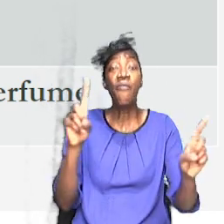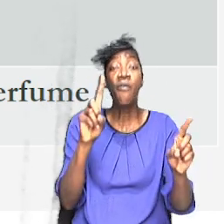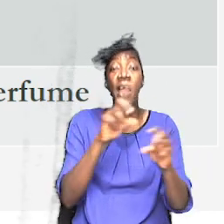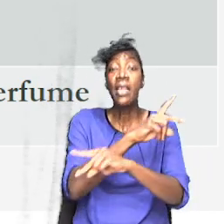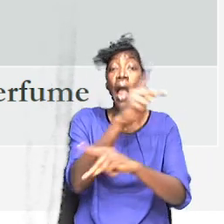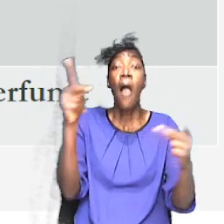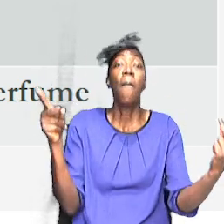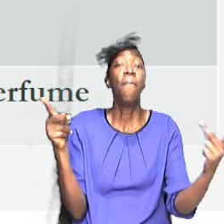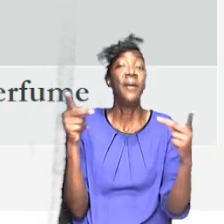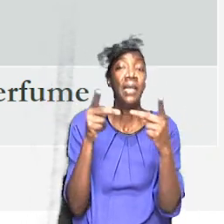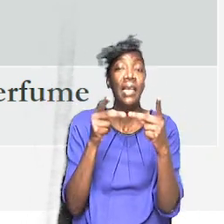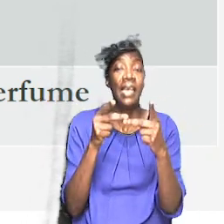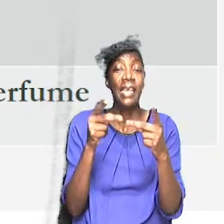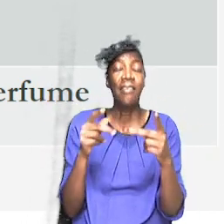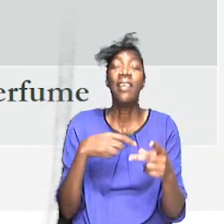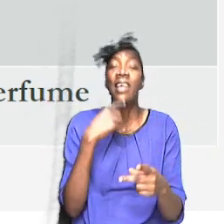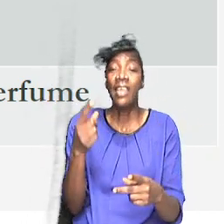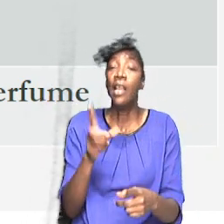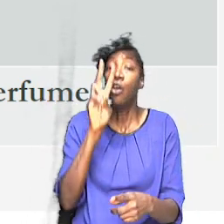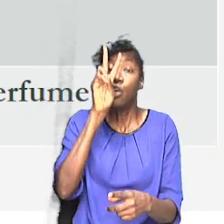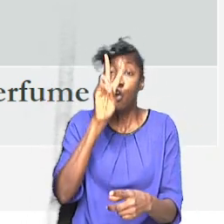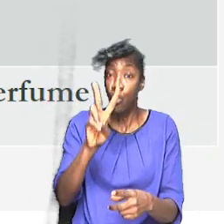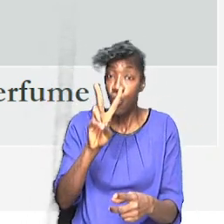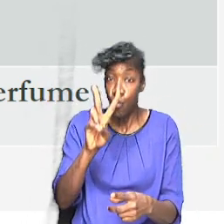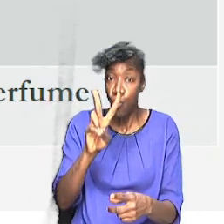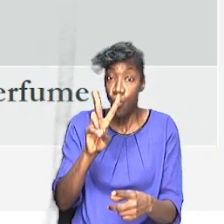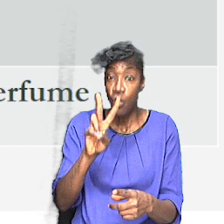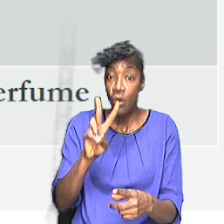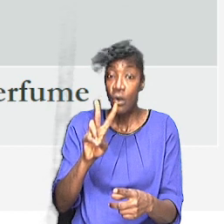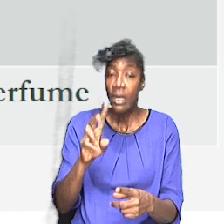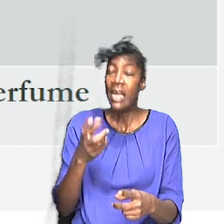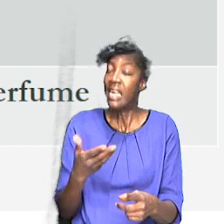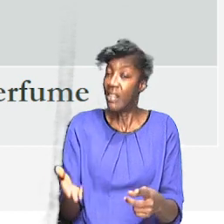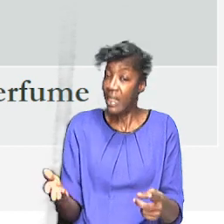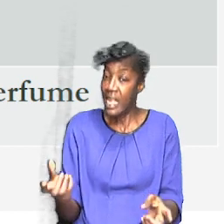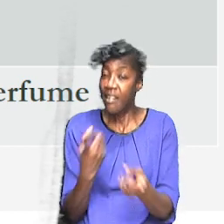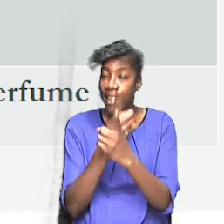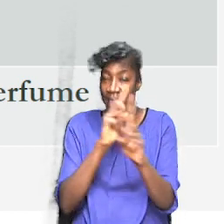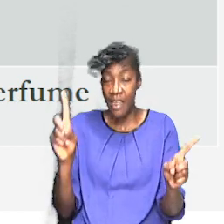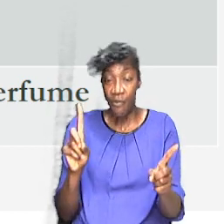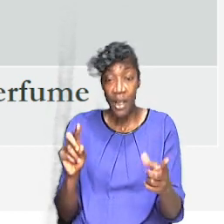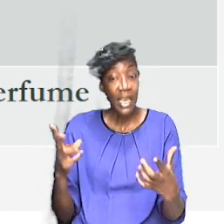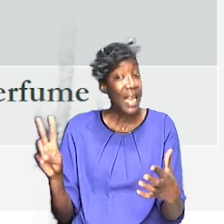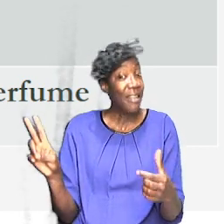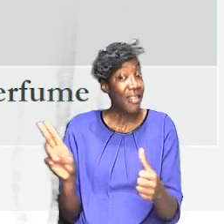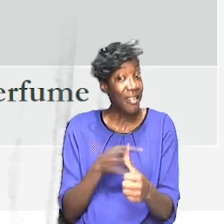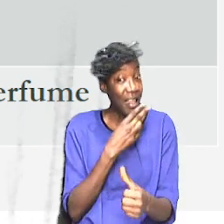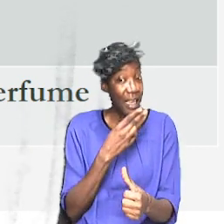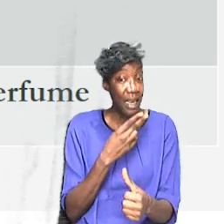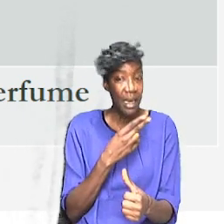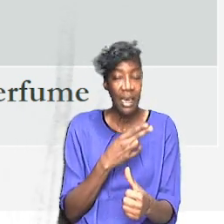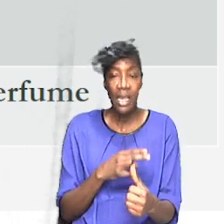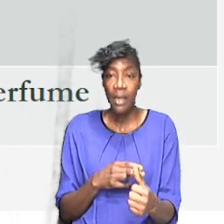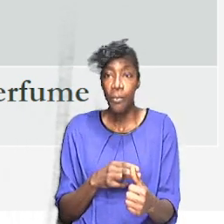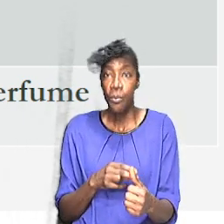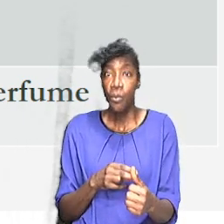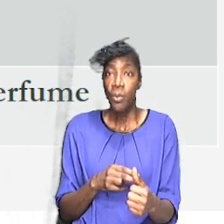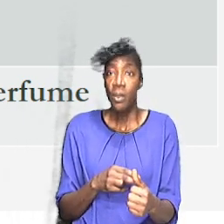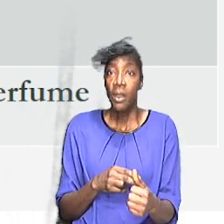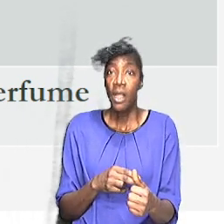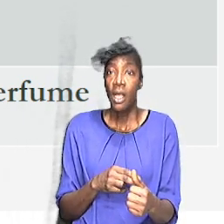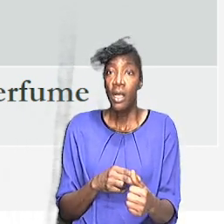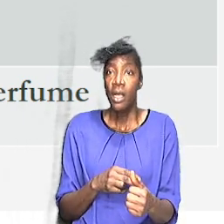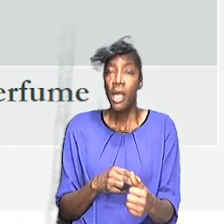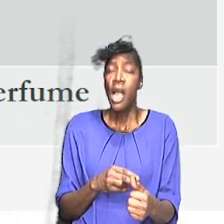the location alone tell you that the two events cannot be the same. Secondly, the treatment of the woman.